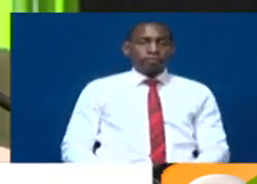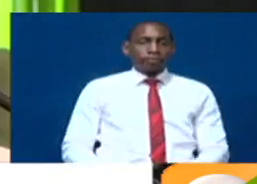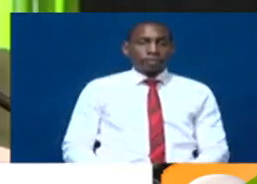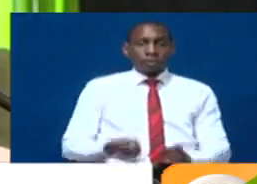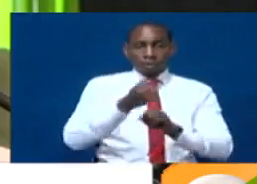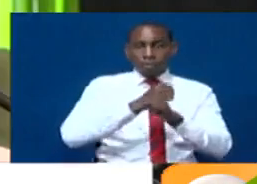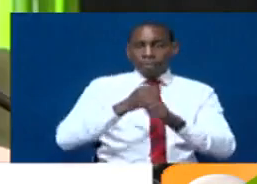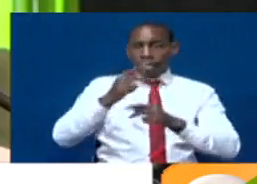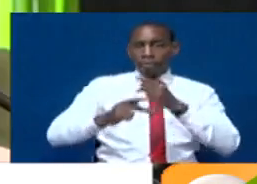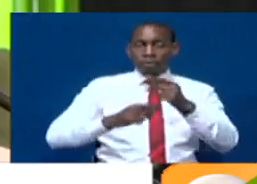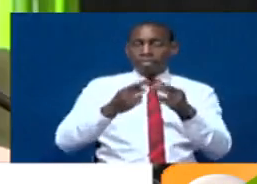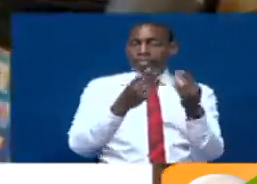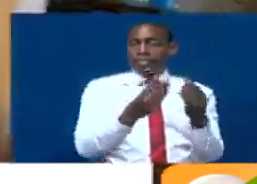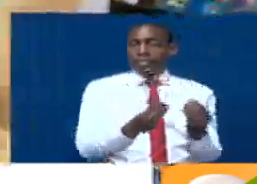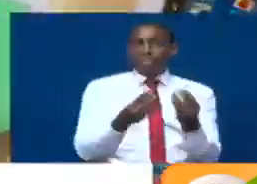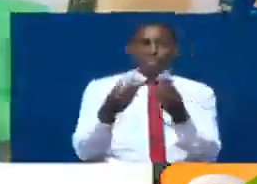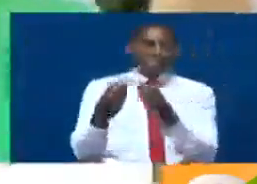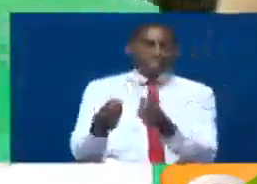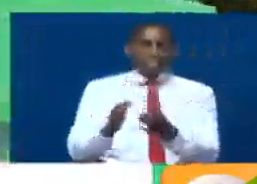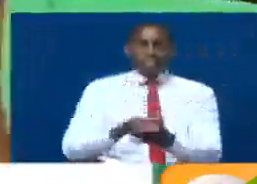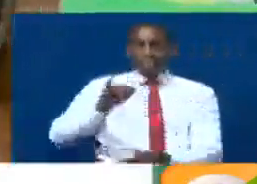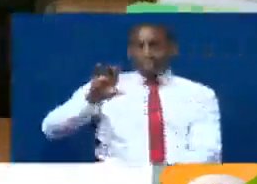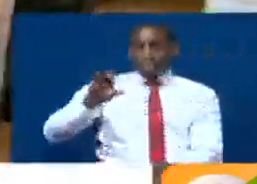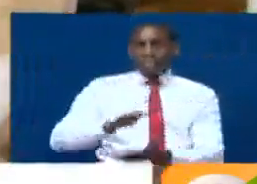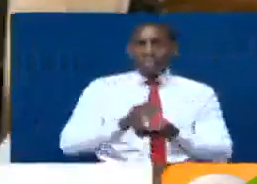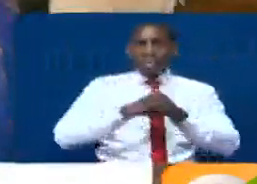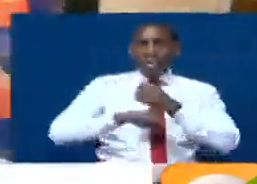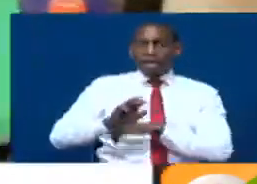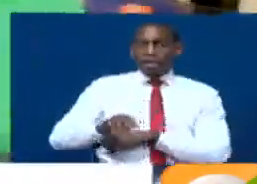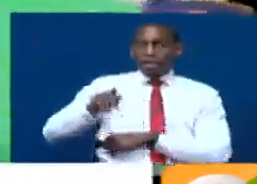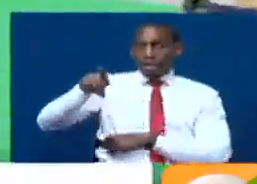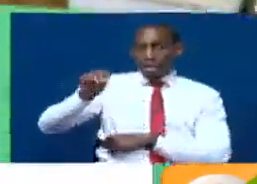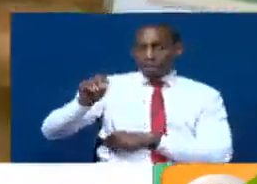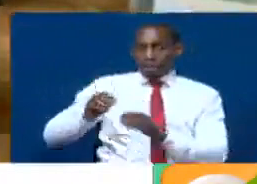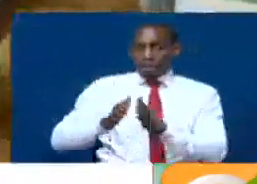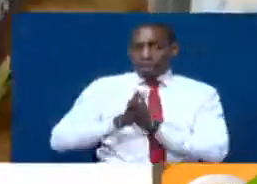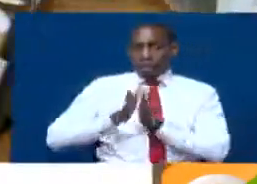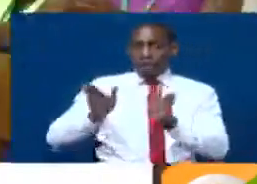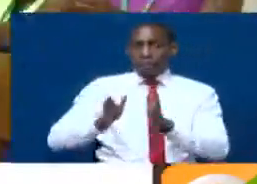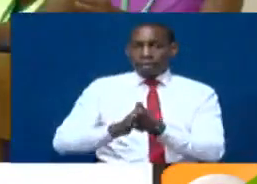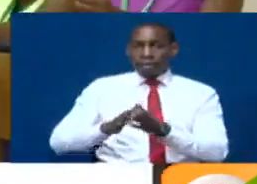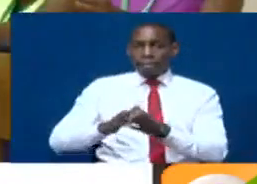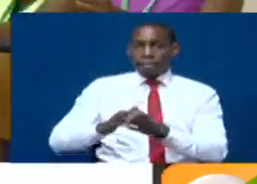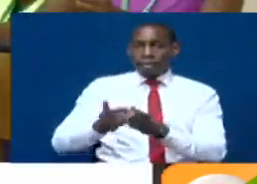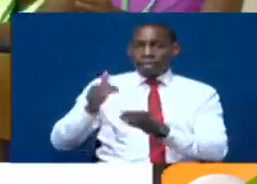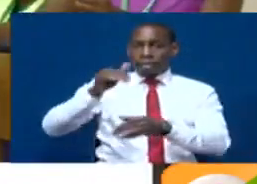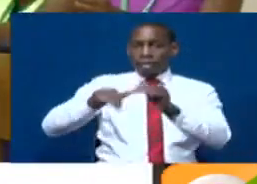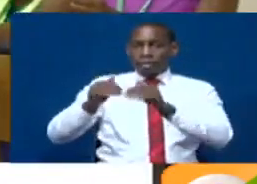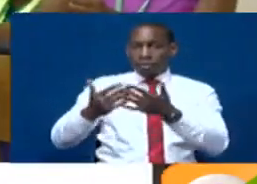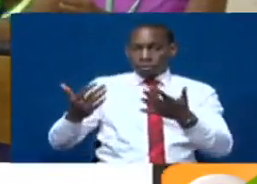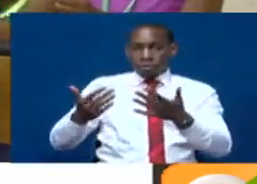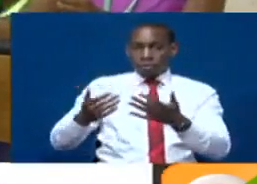this process smooth. The Commission's move to have presiding officers open sealed ballot boxes to retrieve